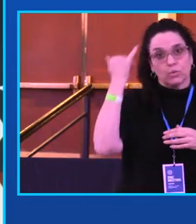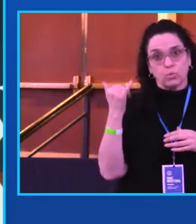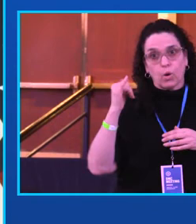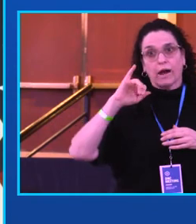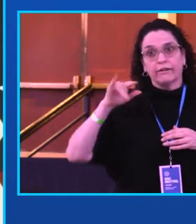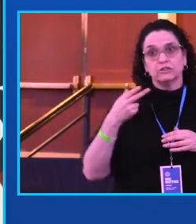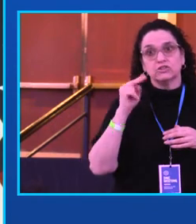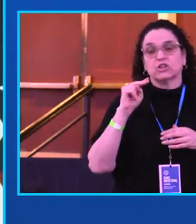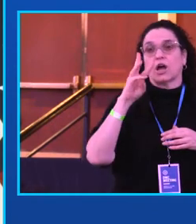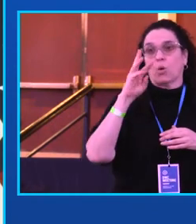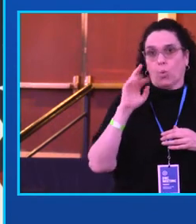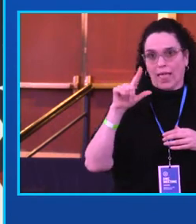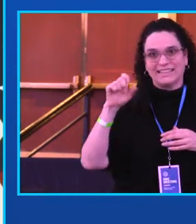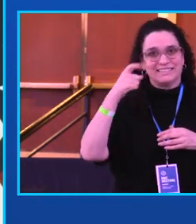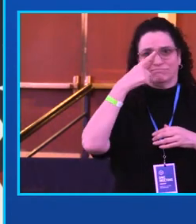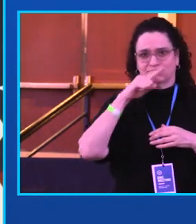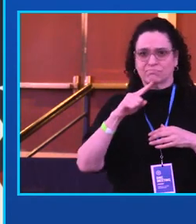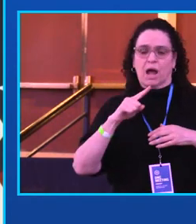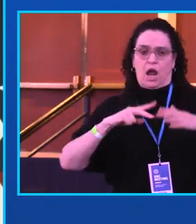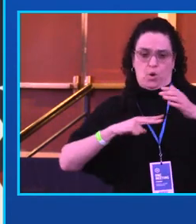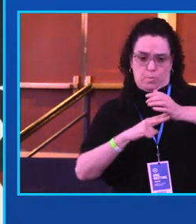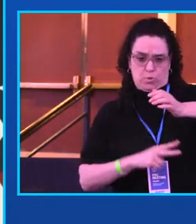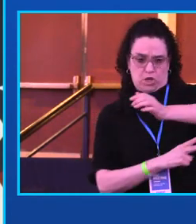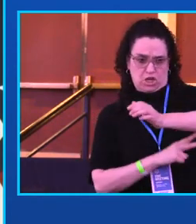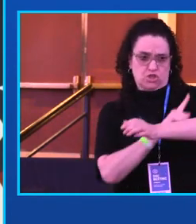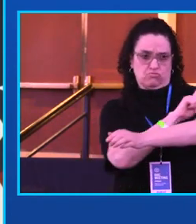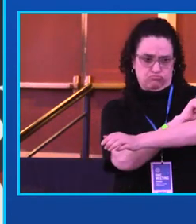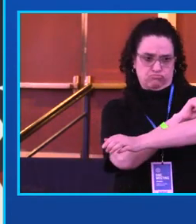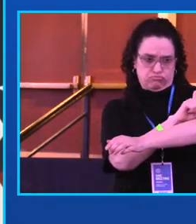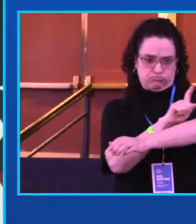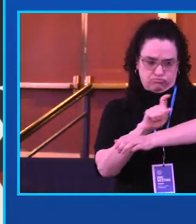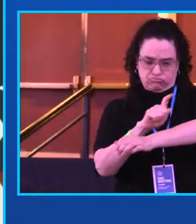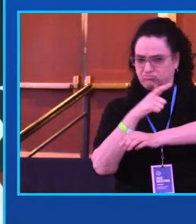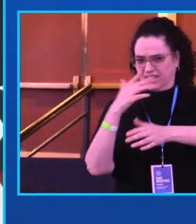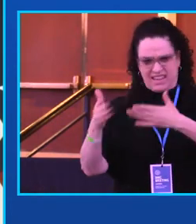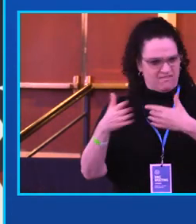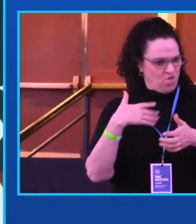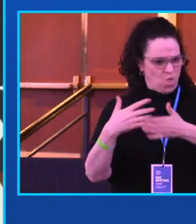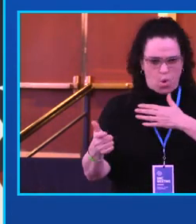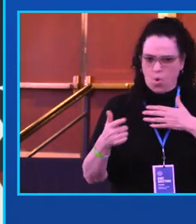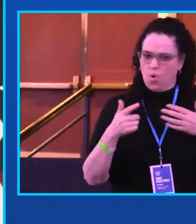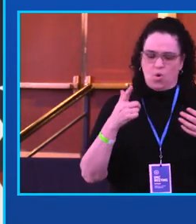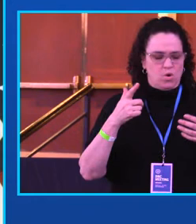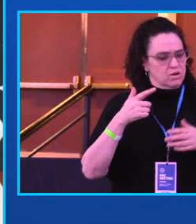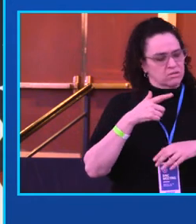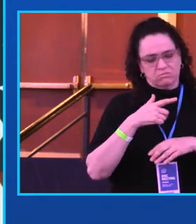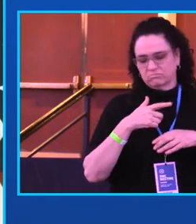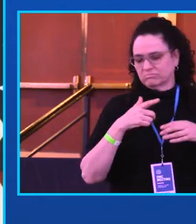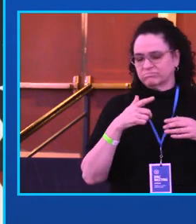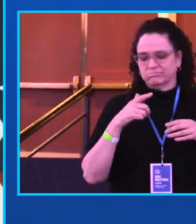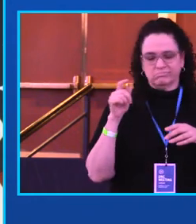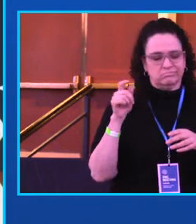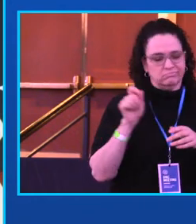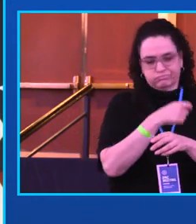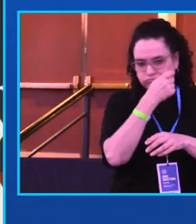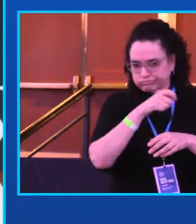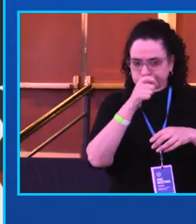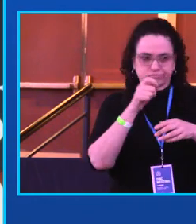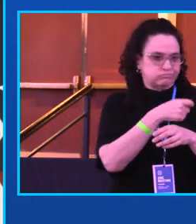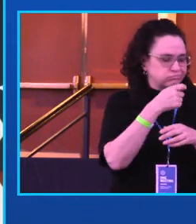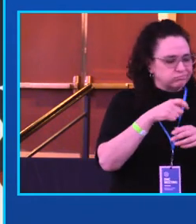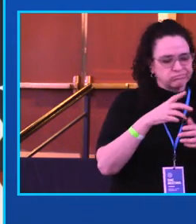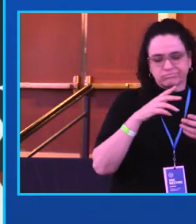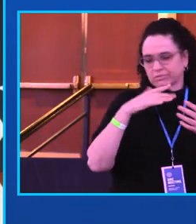on a bridge. Not for trickle-down economics, not for proliferation of war, not for sectarian,